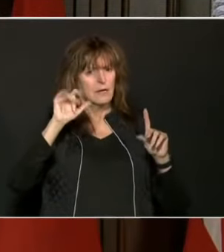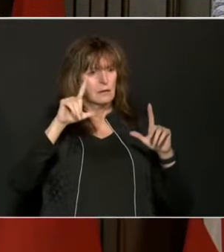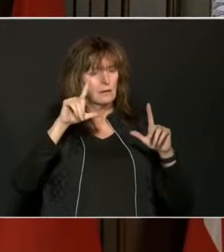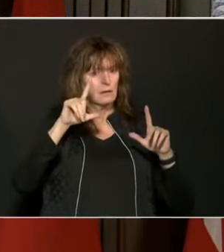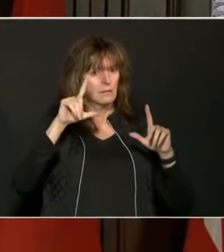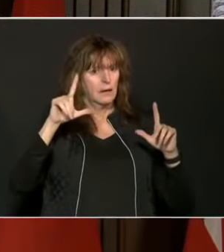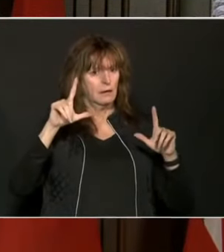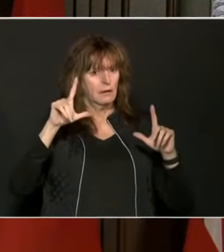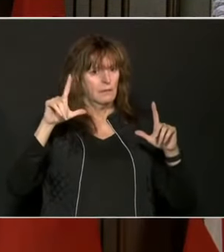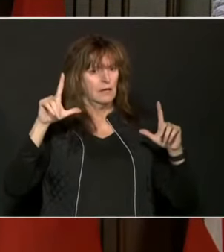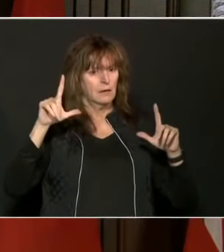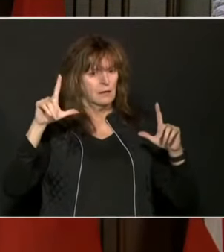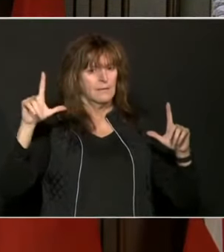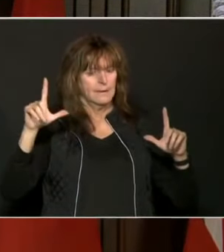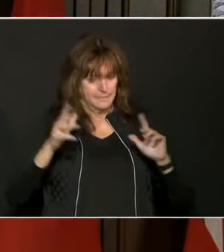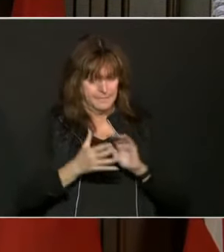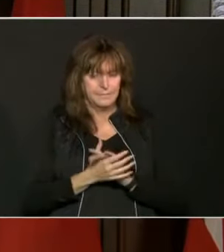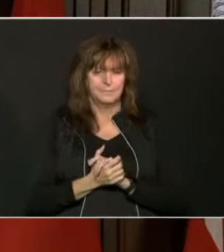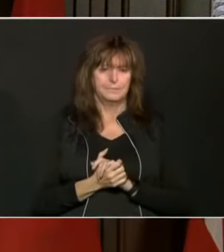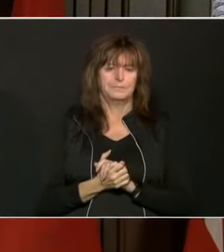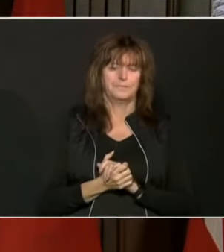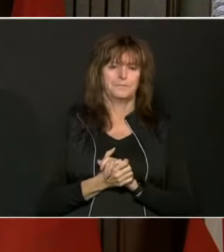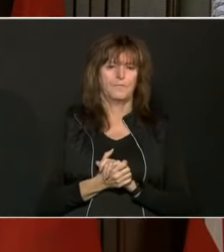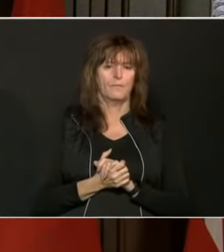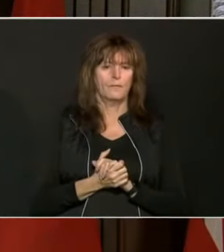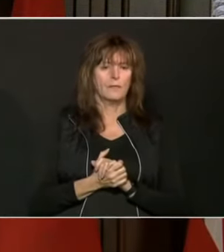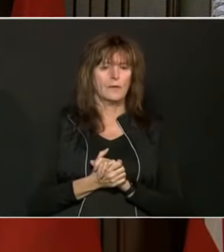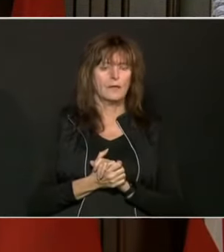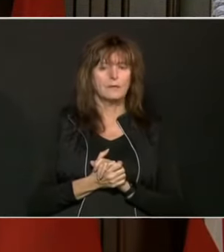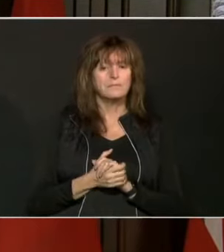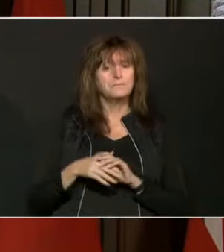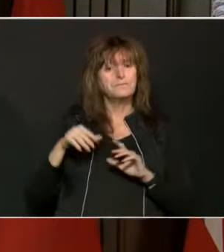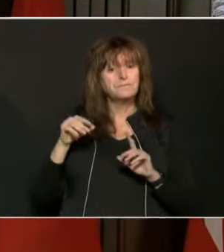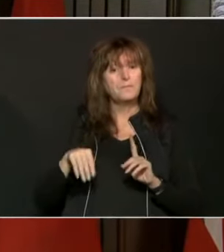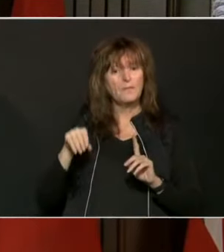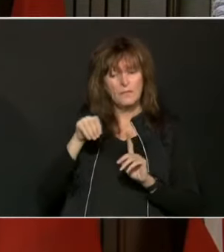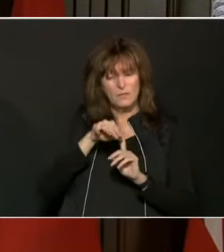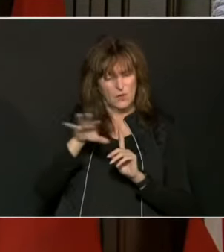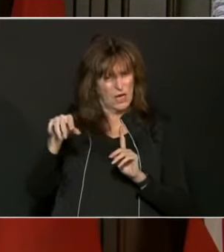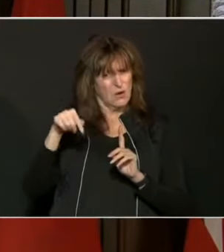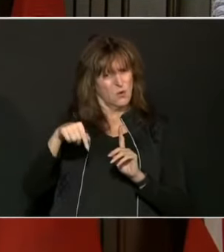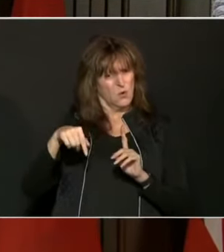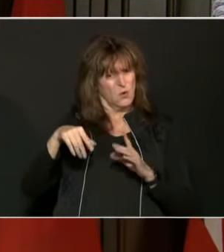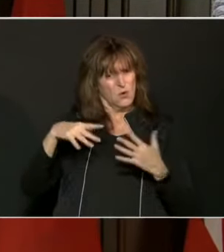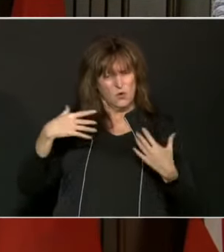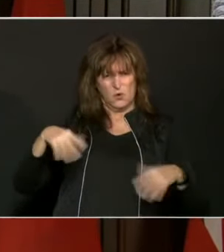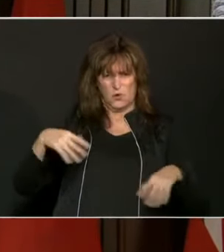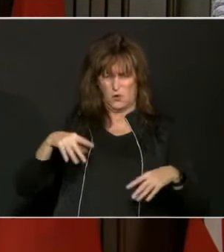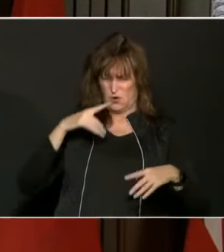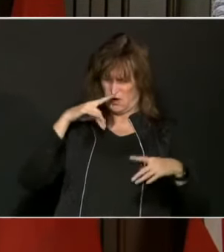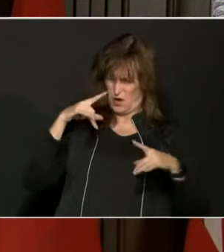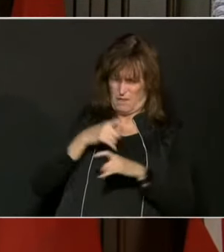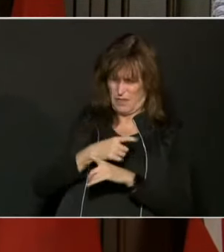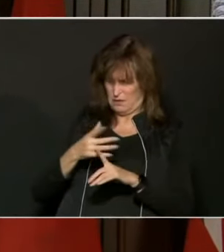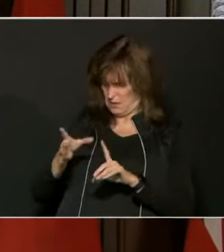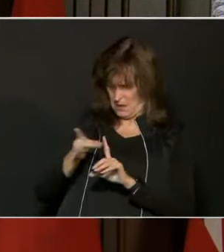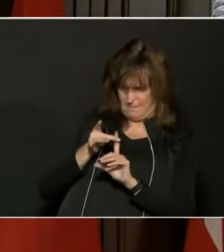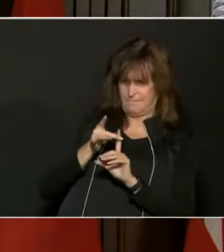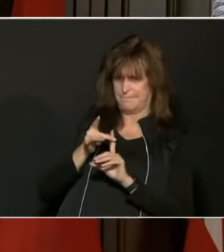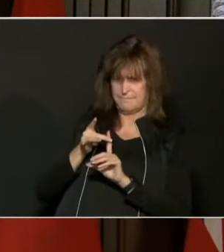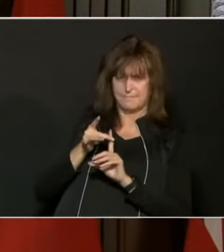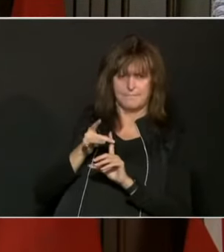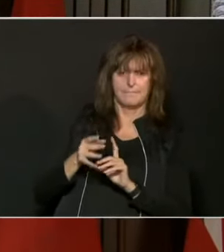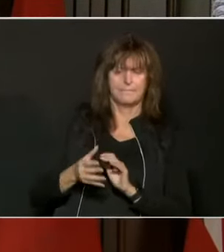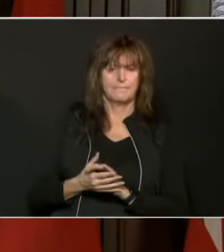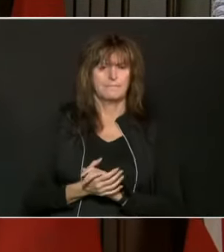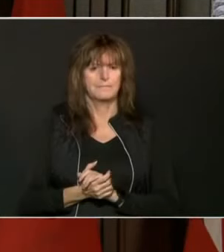So representative of both the spread and also the complexity of the cases. I think Dr. Brown has also spoken